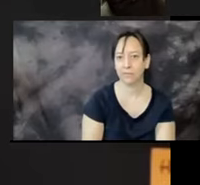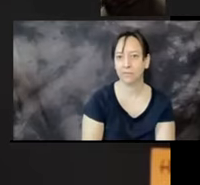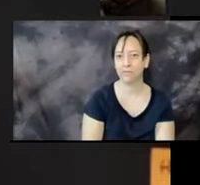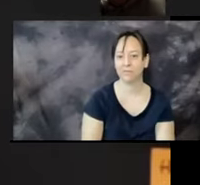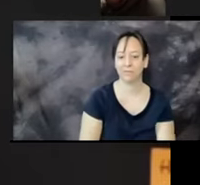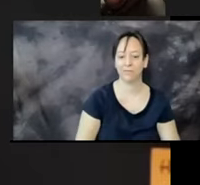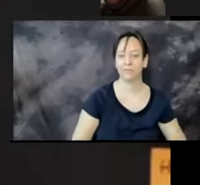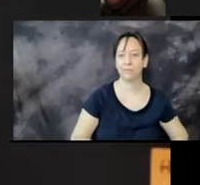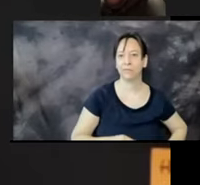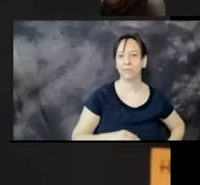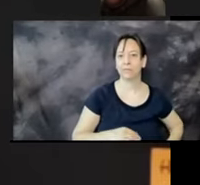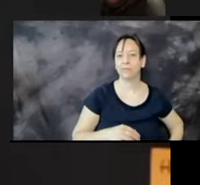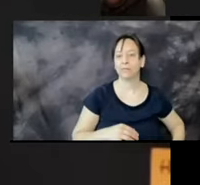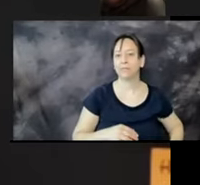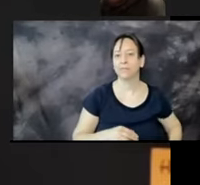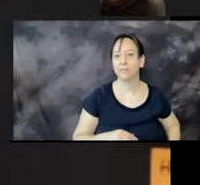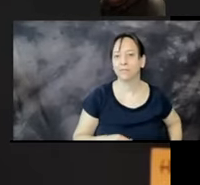We Questions.